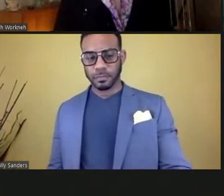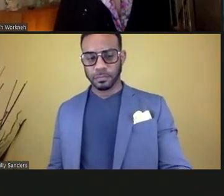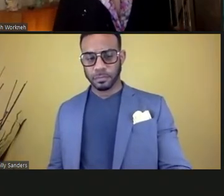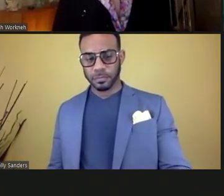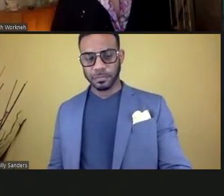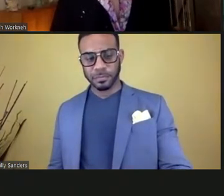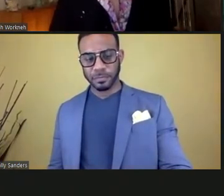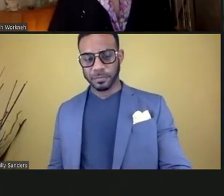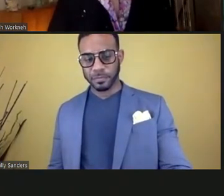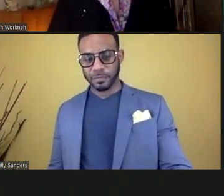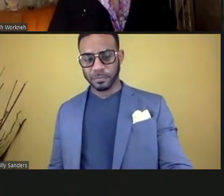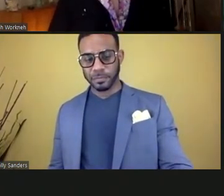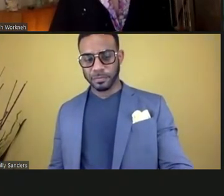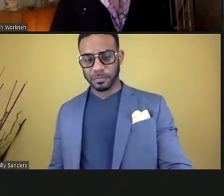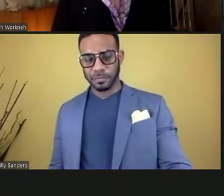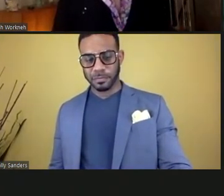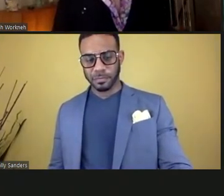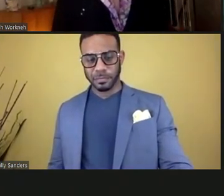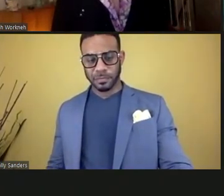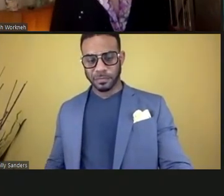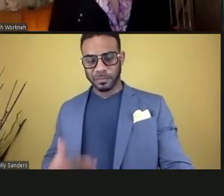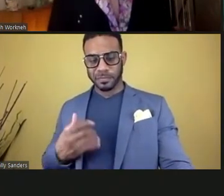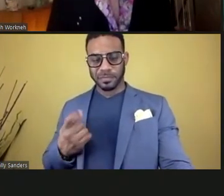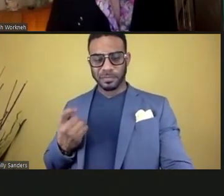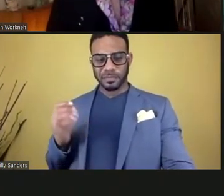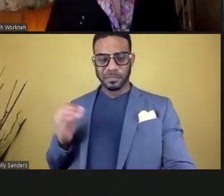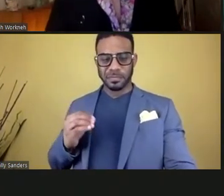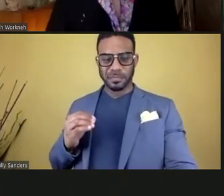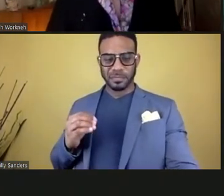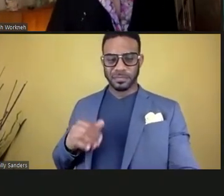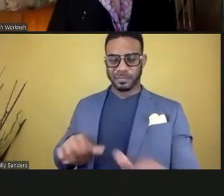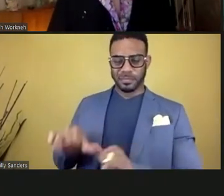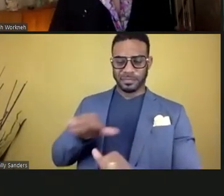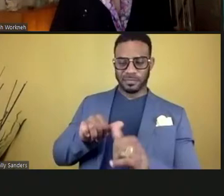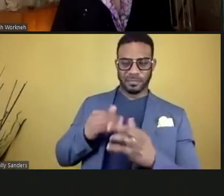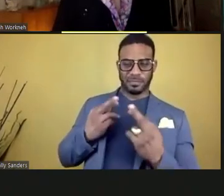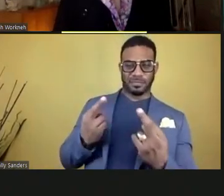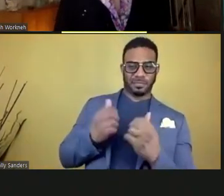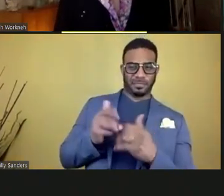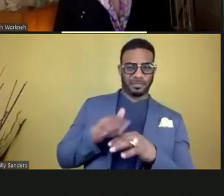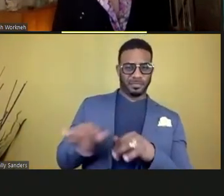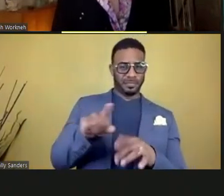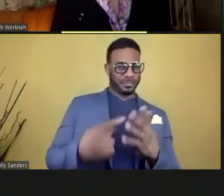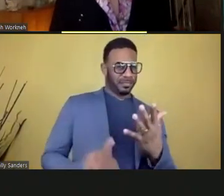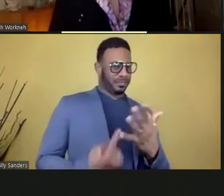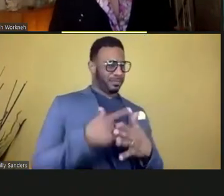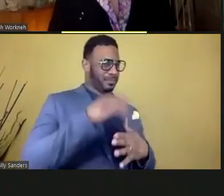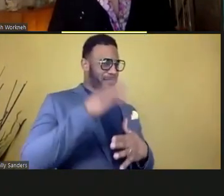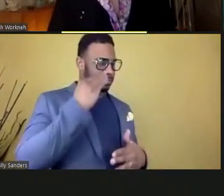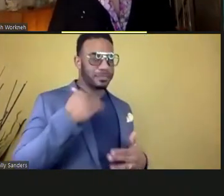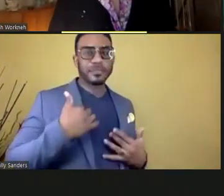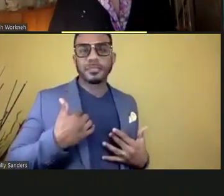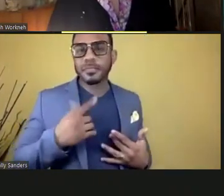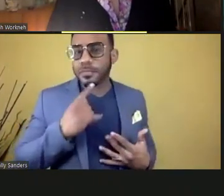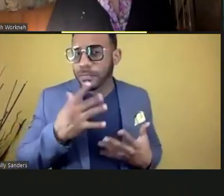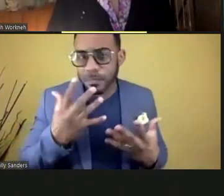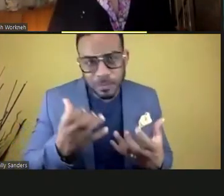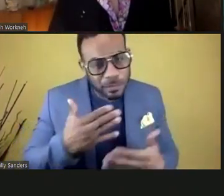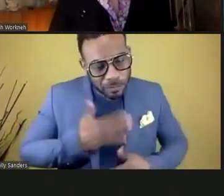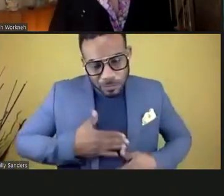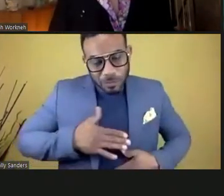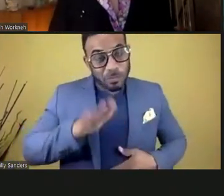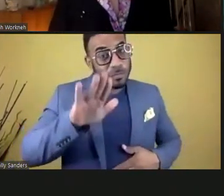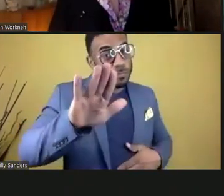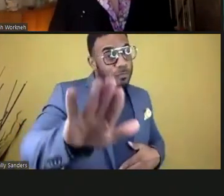have to say, to be in what feels like a little bit of a more intimate space with you all throughout this. And I just really appreciate